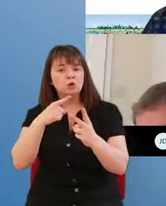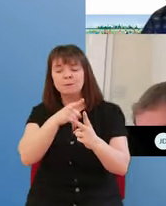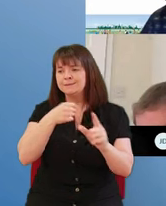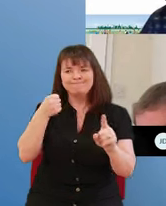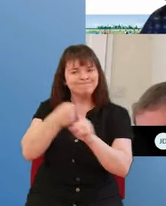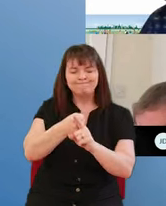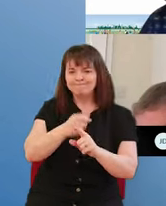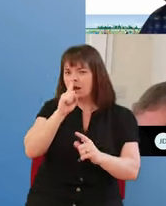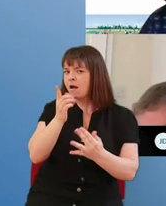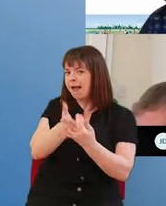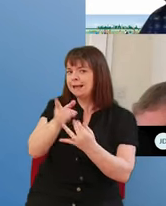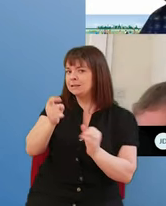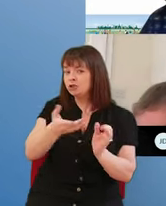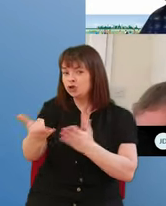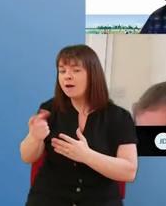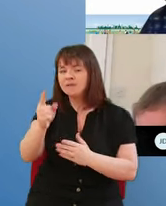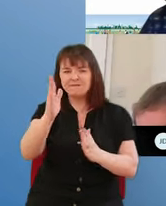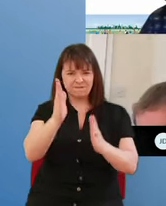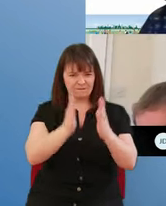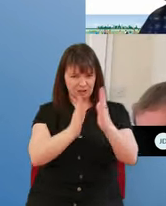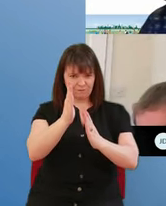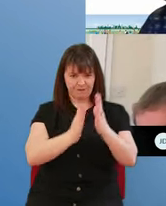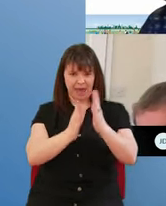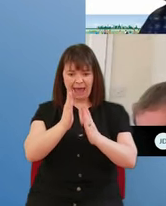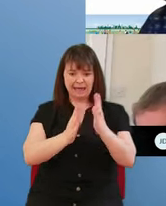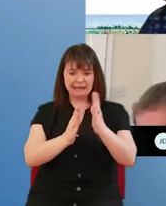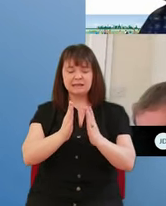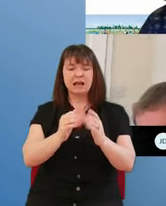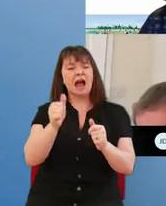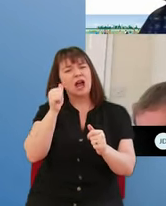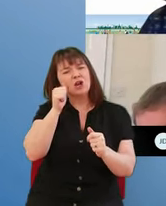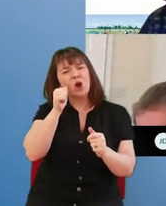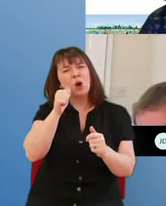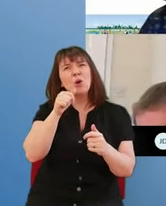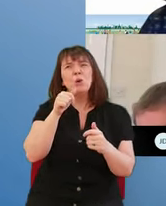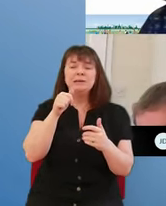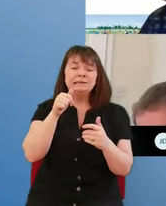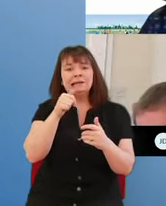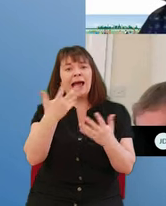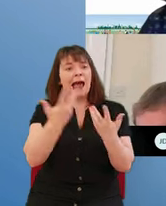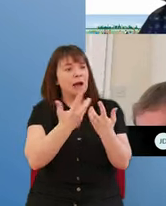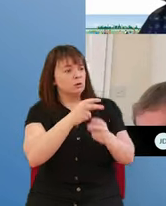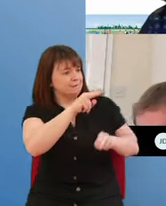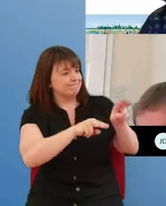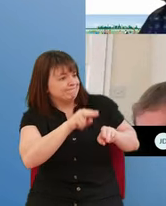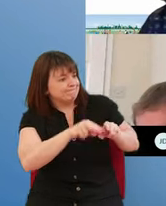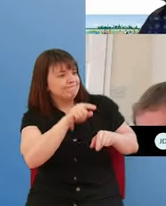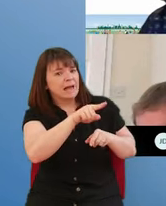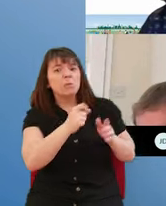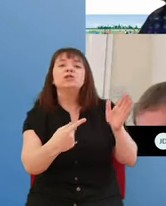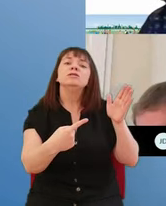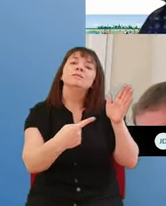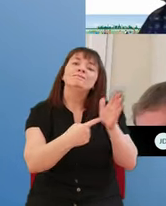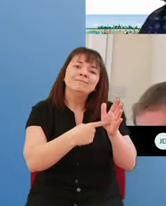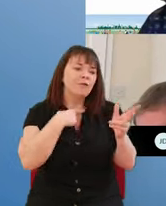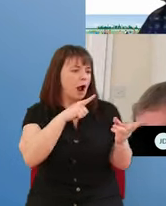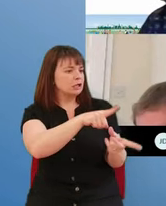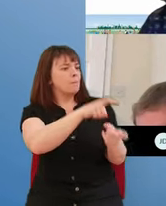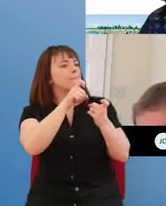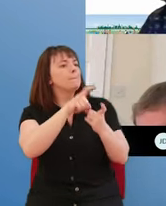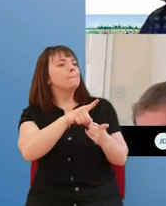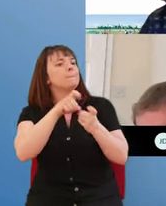crucial for picking up some of the most longer term complications. So certainly where we started with practices that perhaps, for whatever reasons, maybe practices